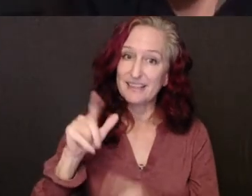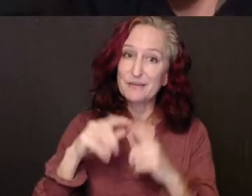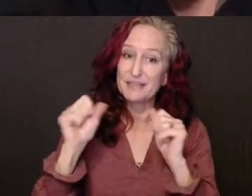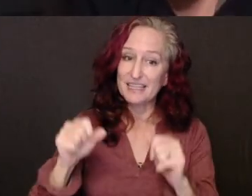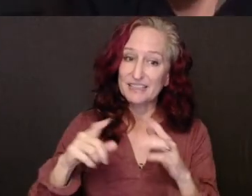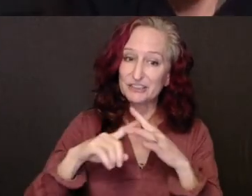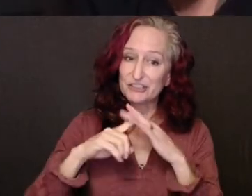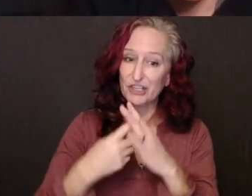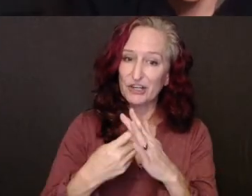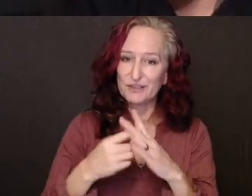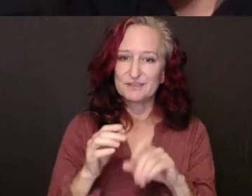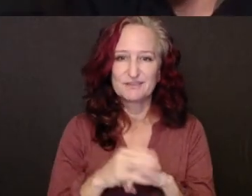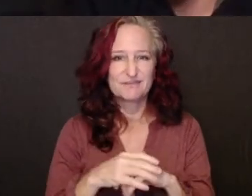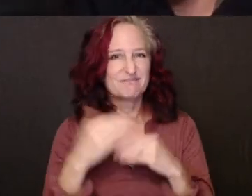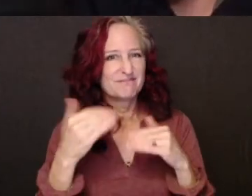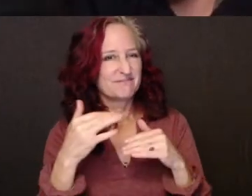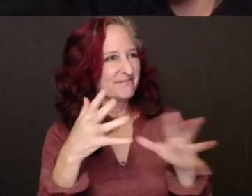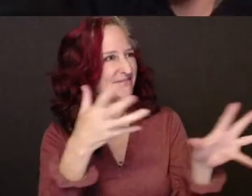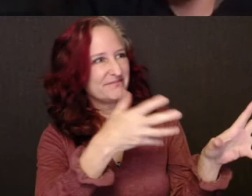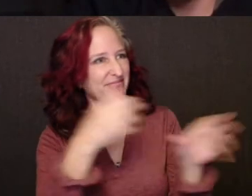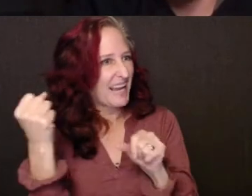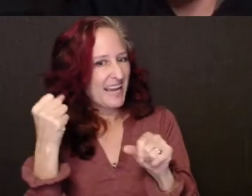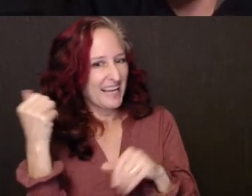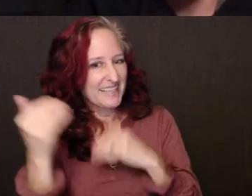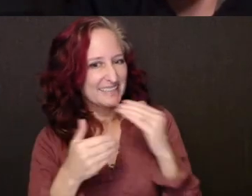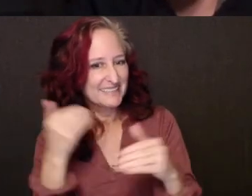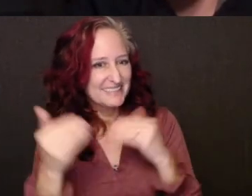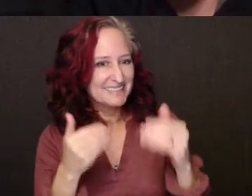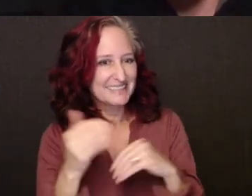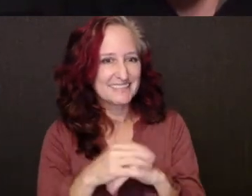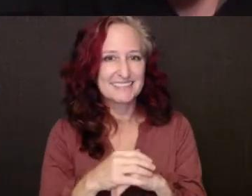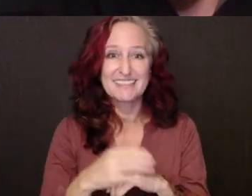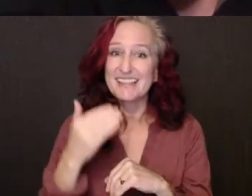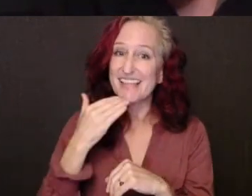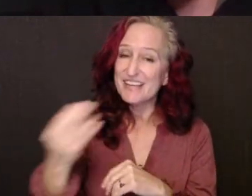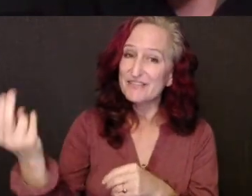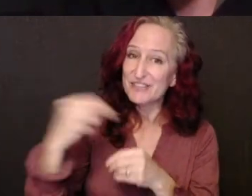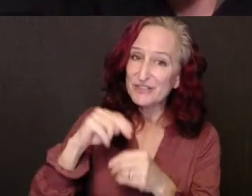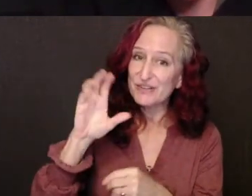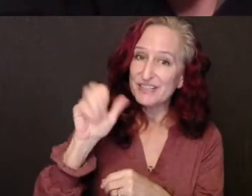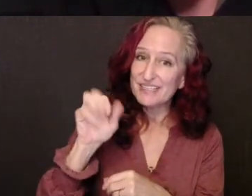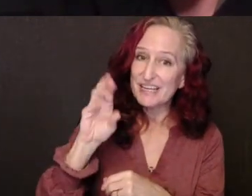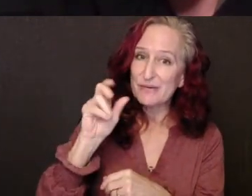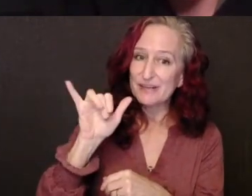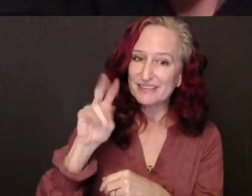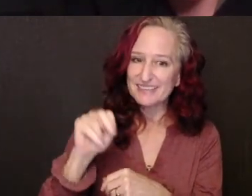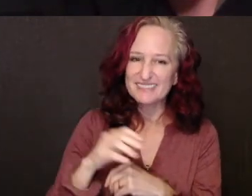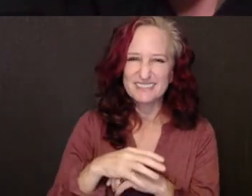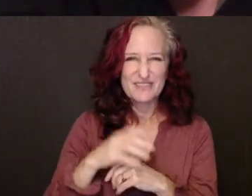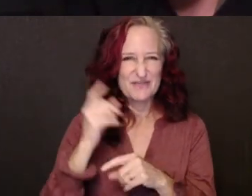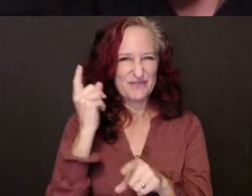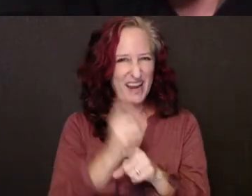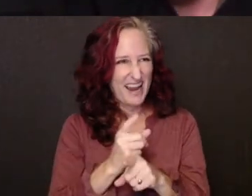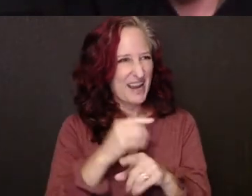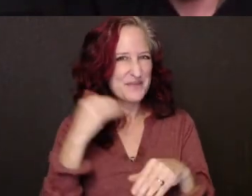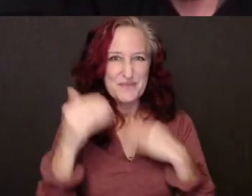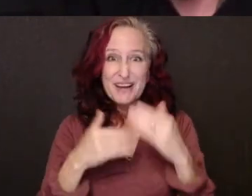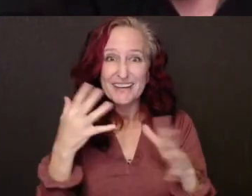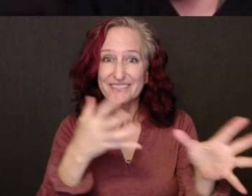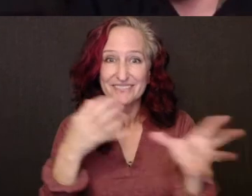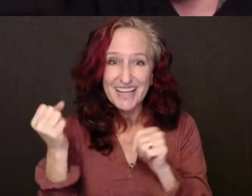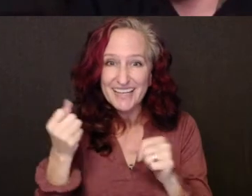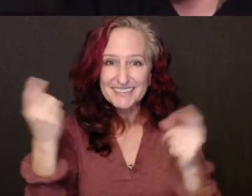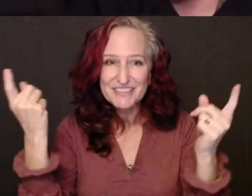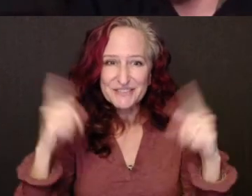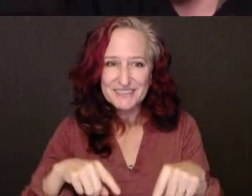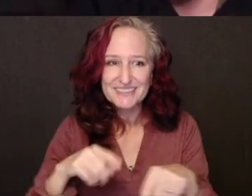going? Good. How are you? Good. Great. Just waiting for Carolyn, and then we'll go ahead and get started. It